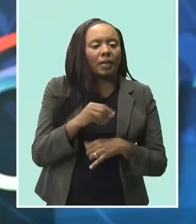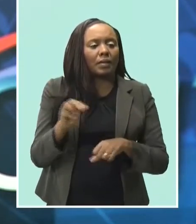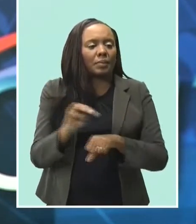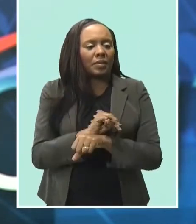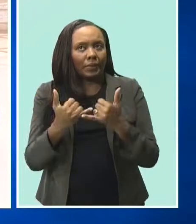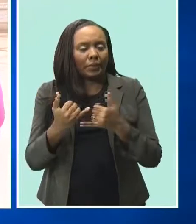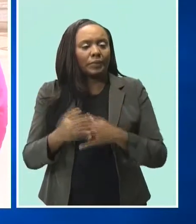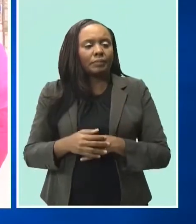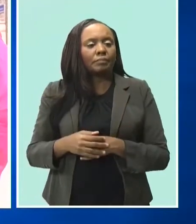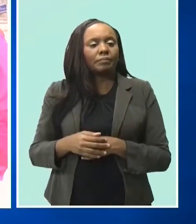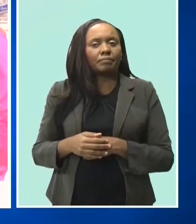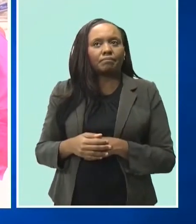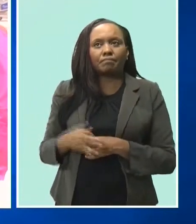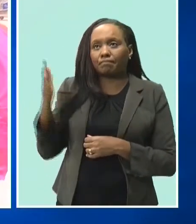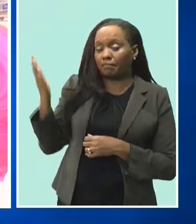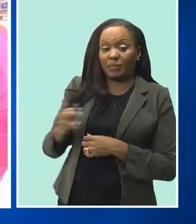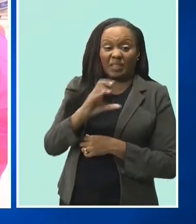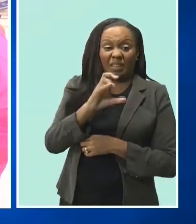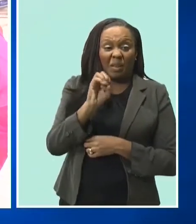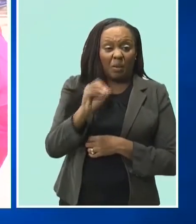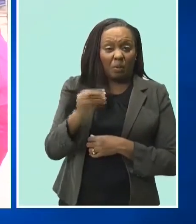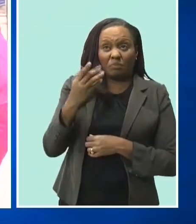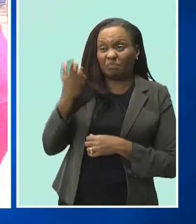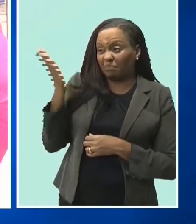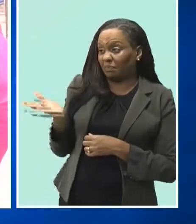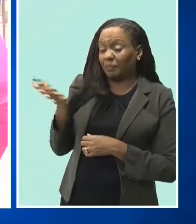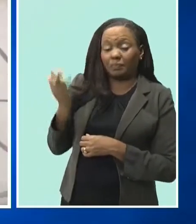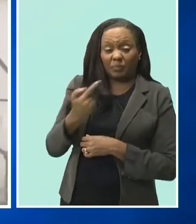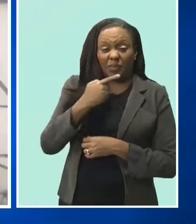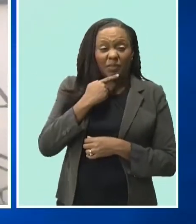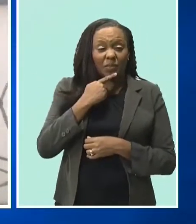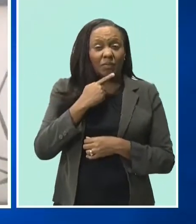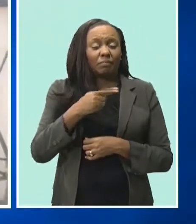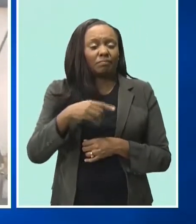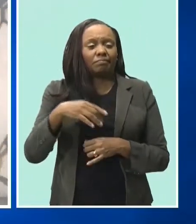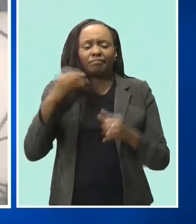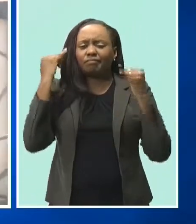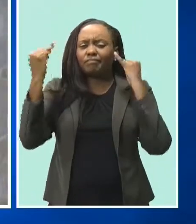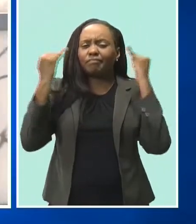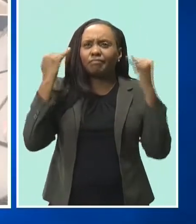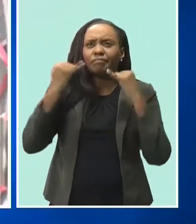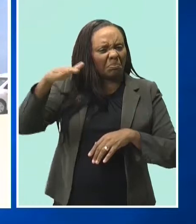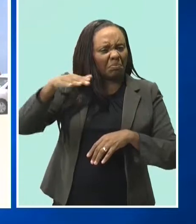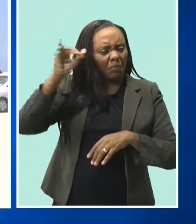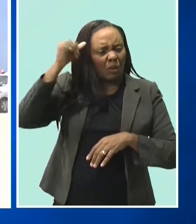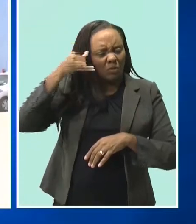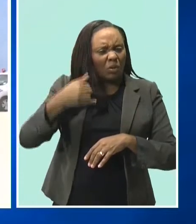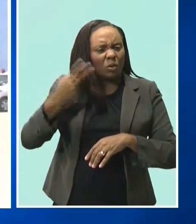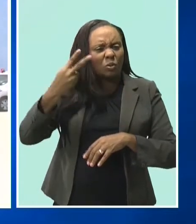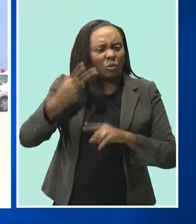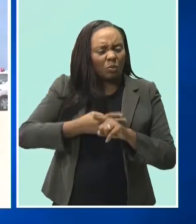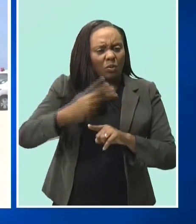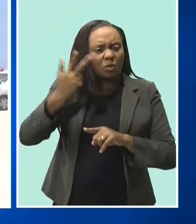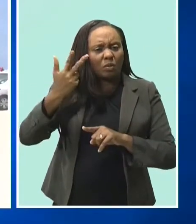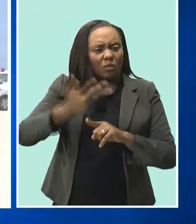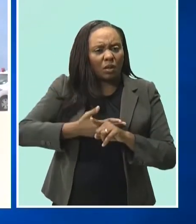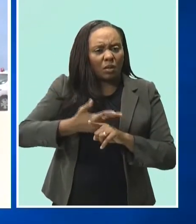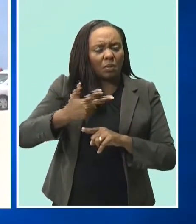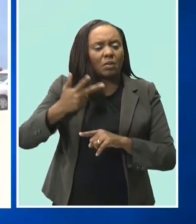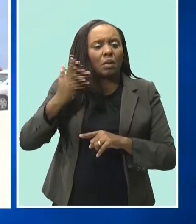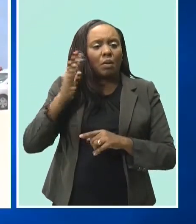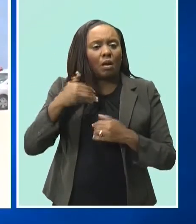force, or that Mr. Williams is qualified for and deserving of the position. He says this is in essence just one